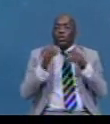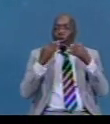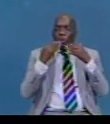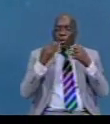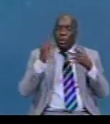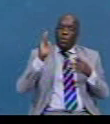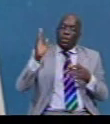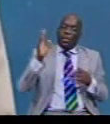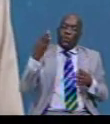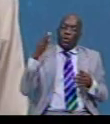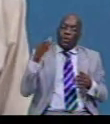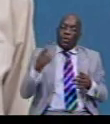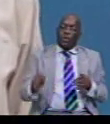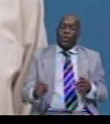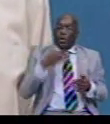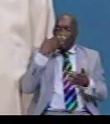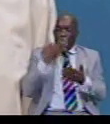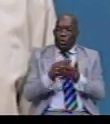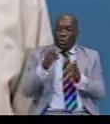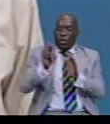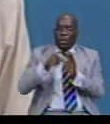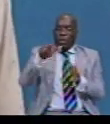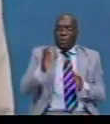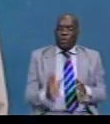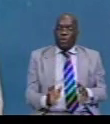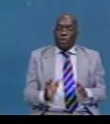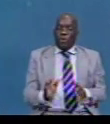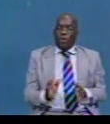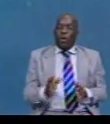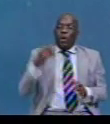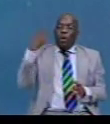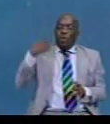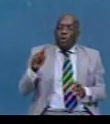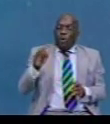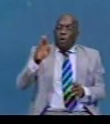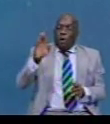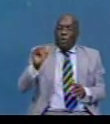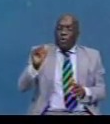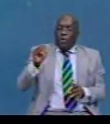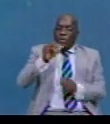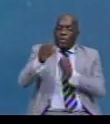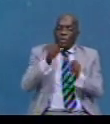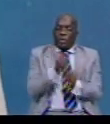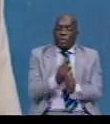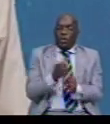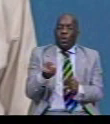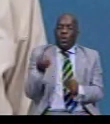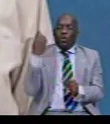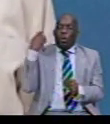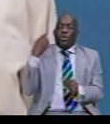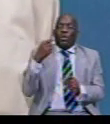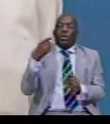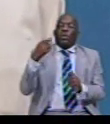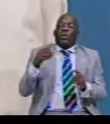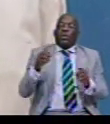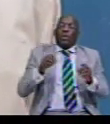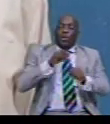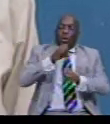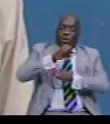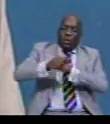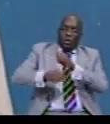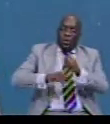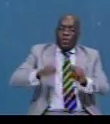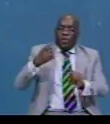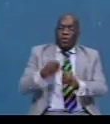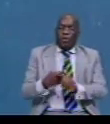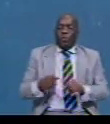over 15 years now, I was suffering what they call arthritis. But yesterday,